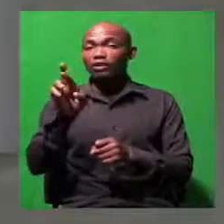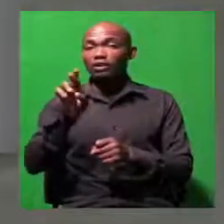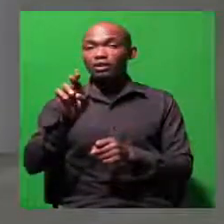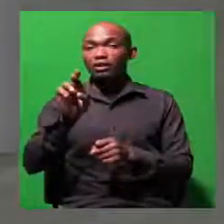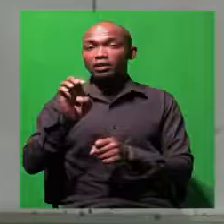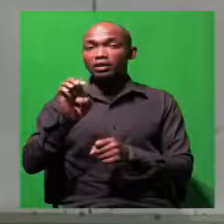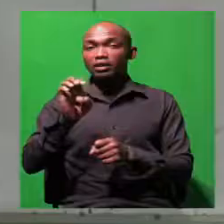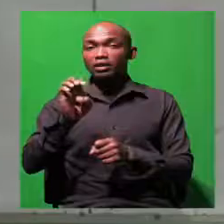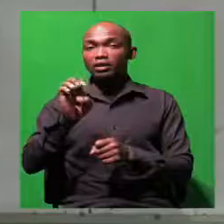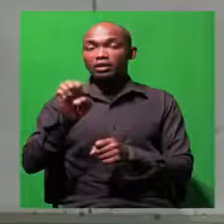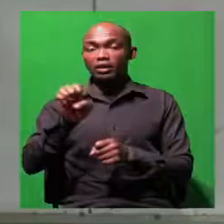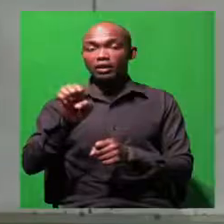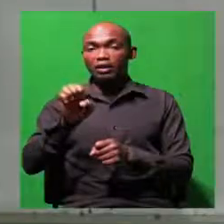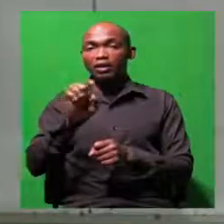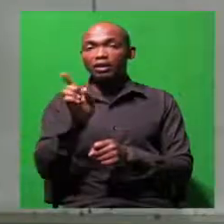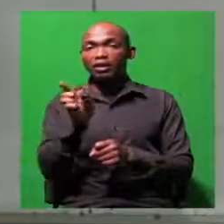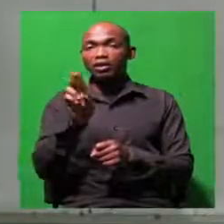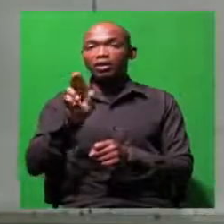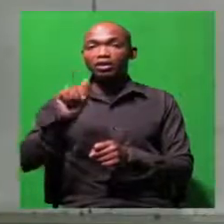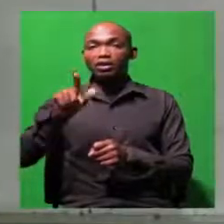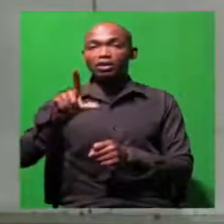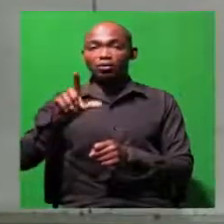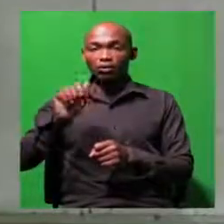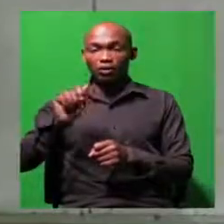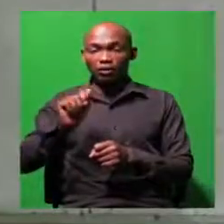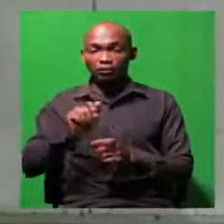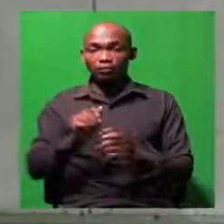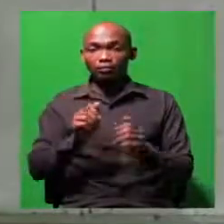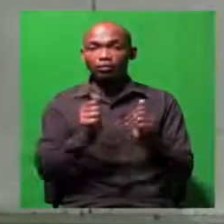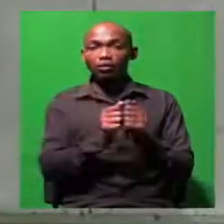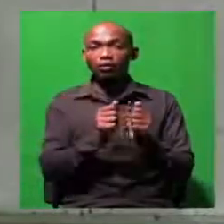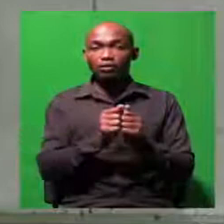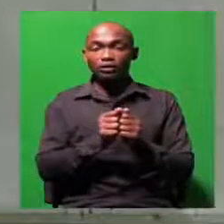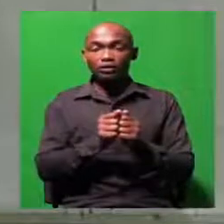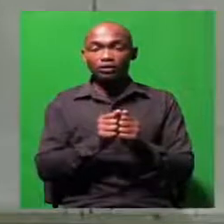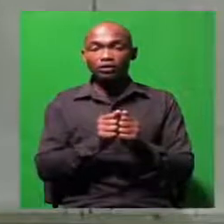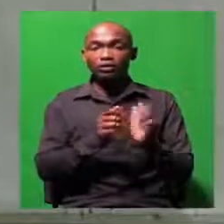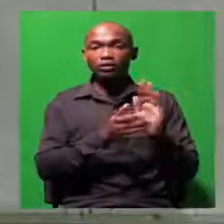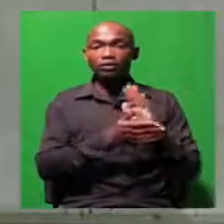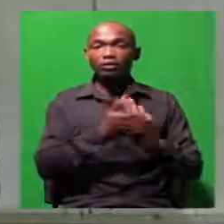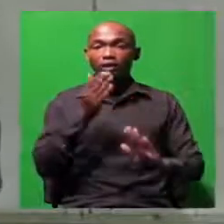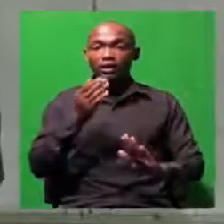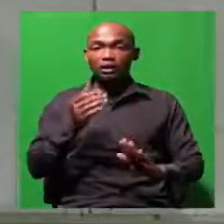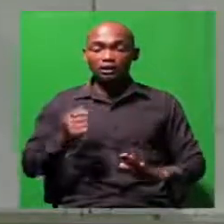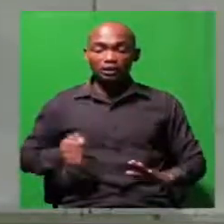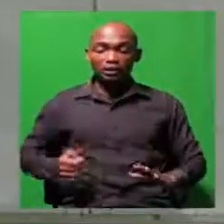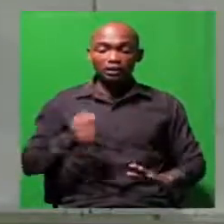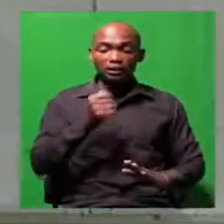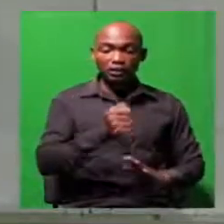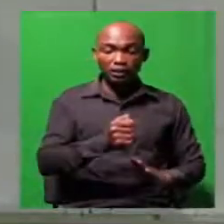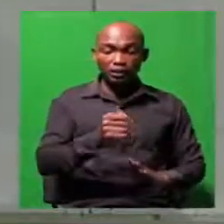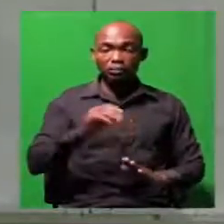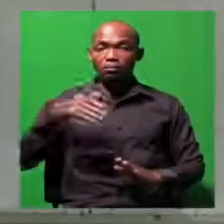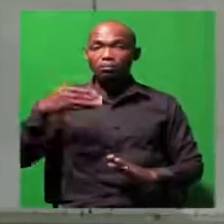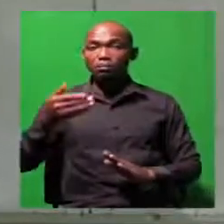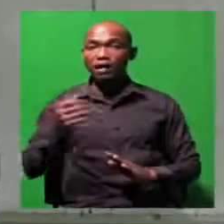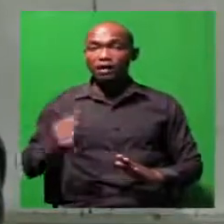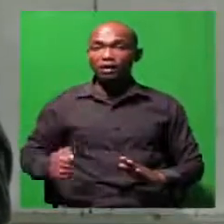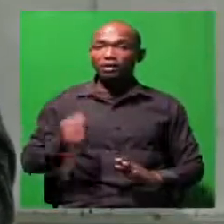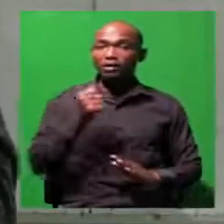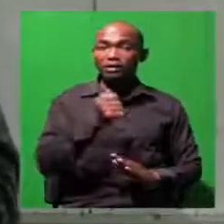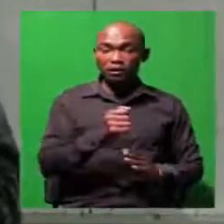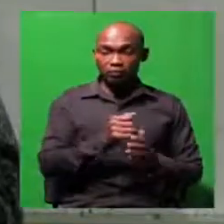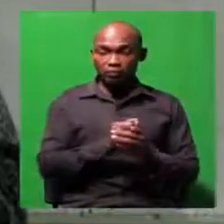So we have to start step by step. But this,